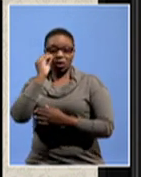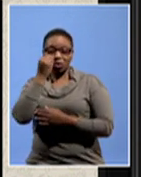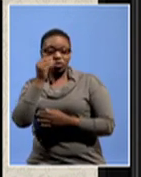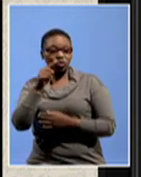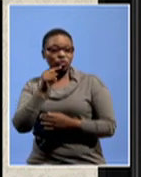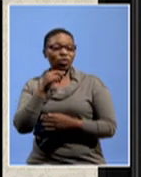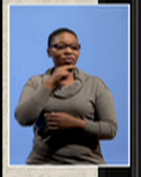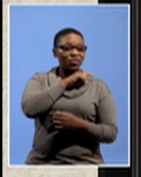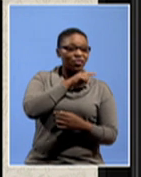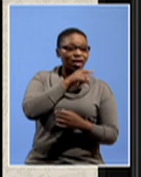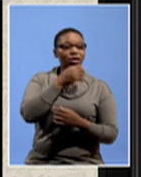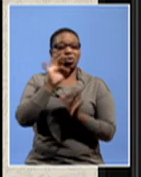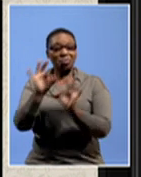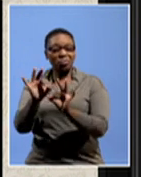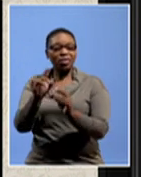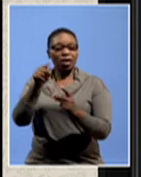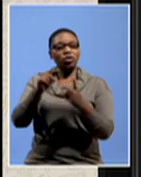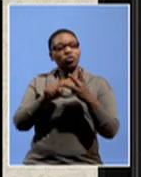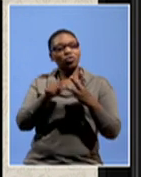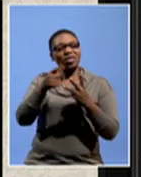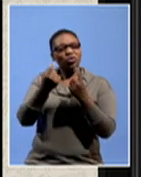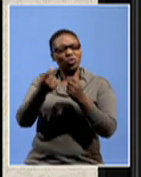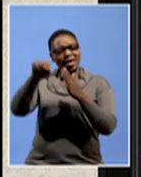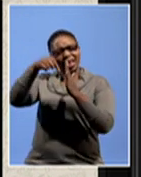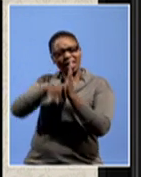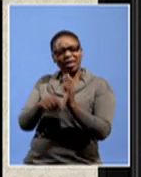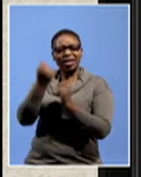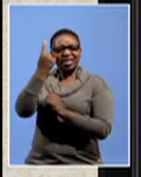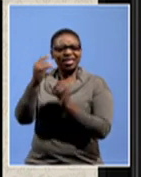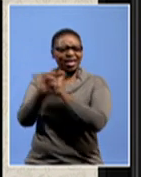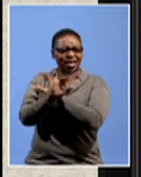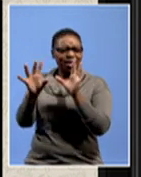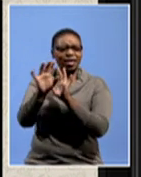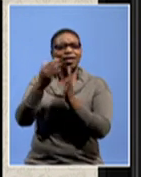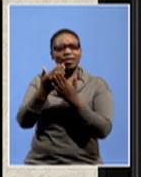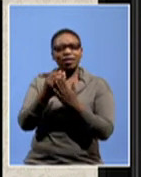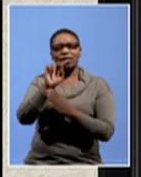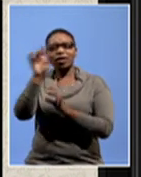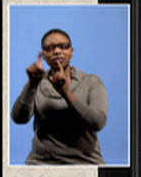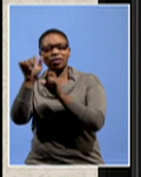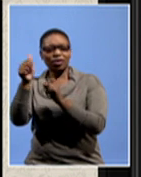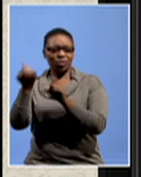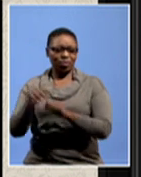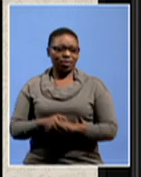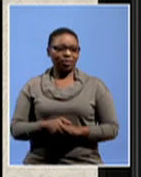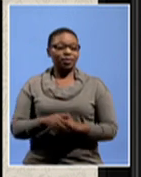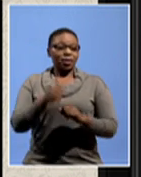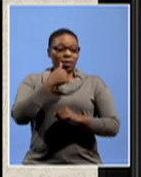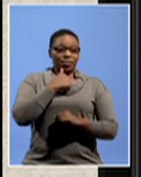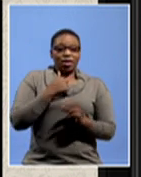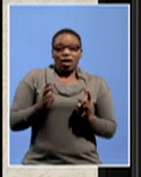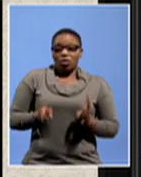fake or not, and perhaps do a deep understanding, and perhaps go to other people that might have information as well. I